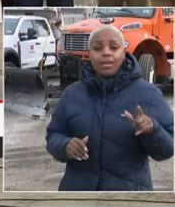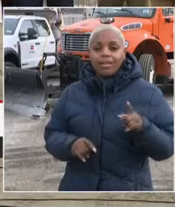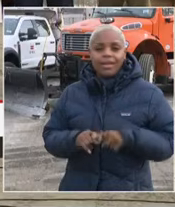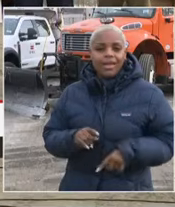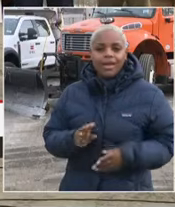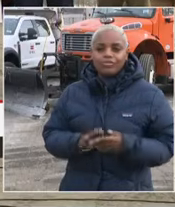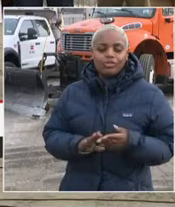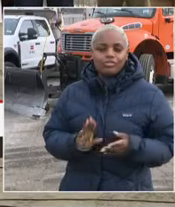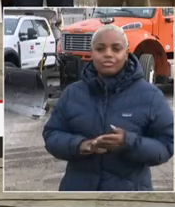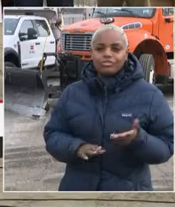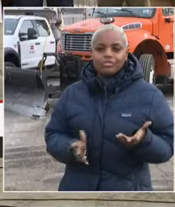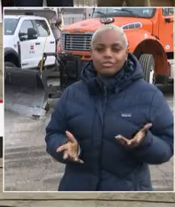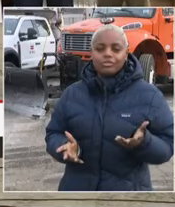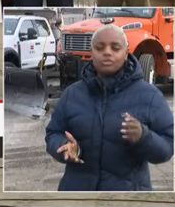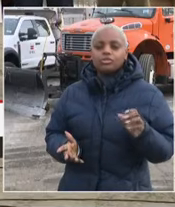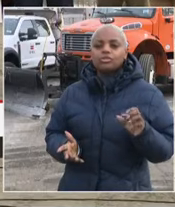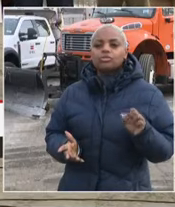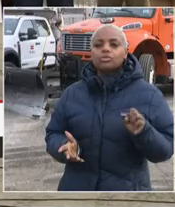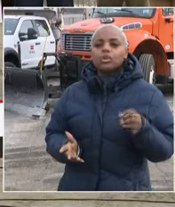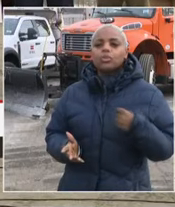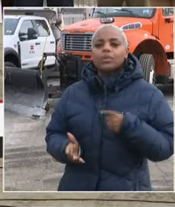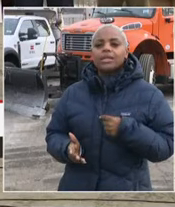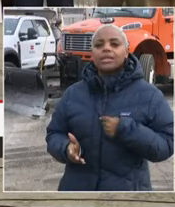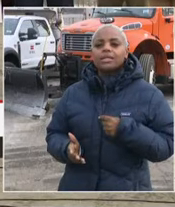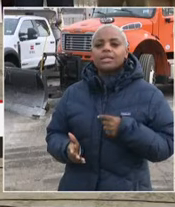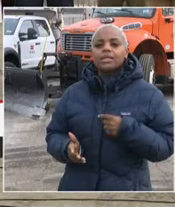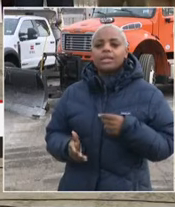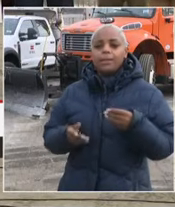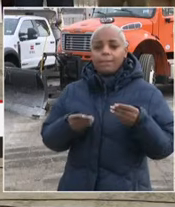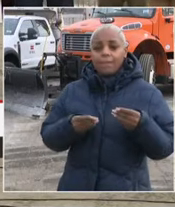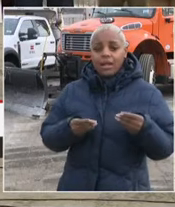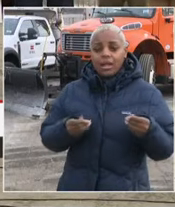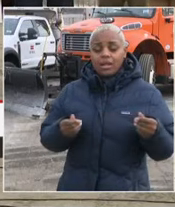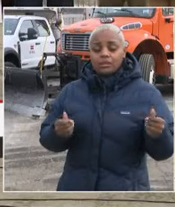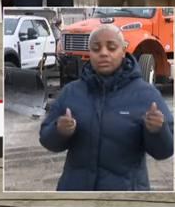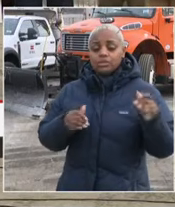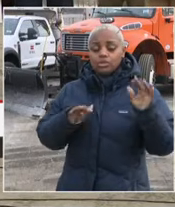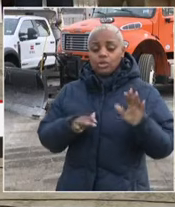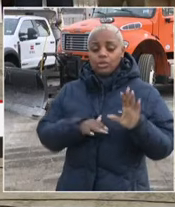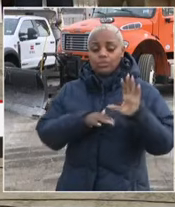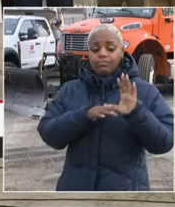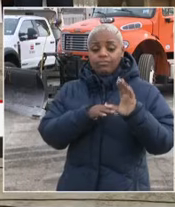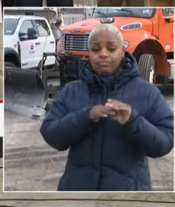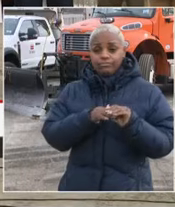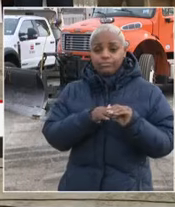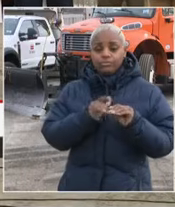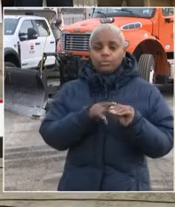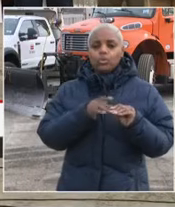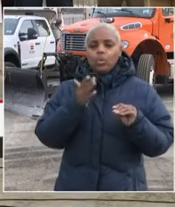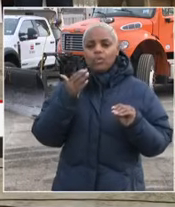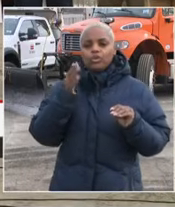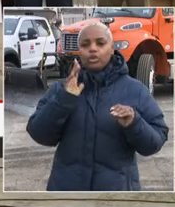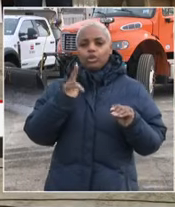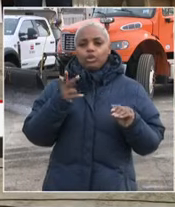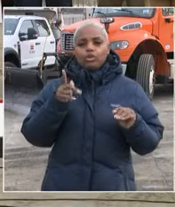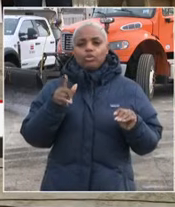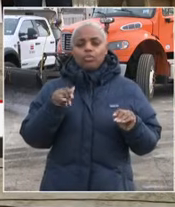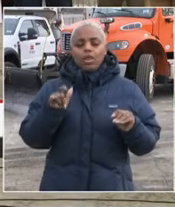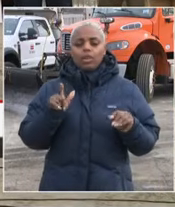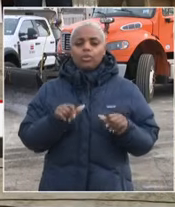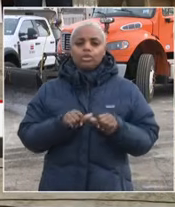ice-free, and then we plow to remove snow. And that's the best way we do it. And that's why we're also storing trains inside. It's going to allow us to plow our